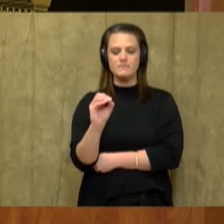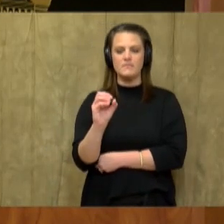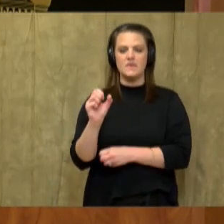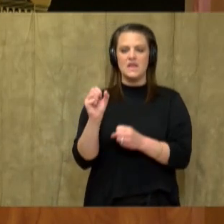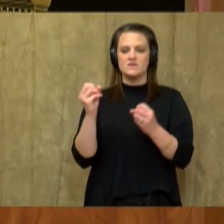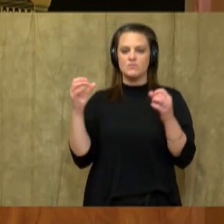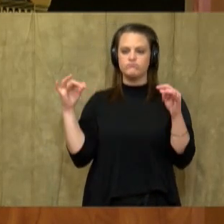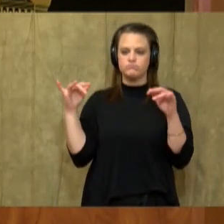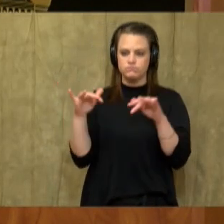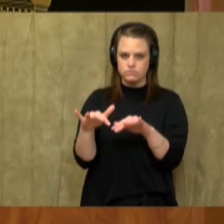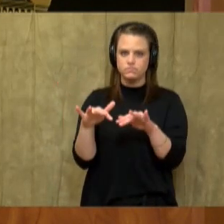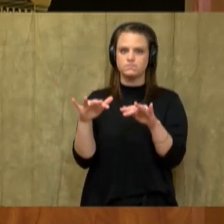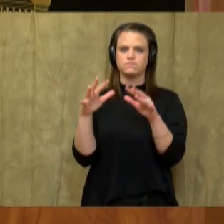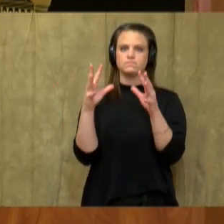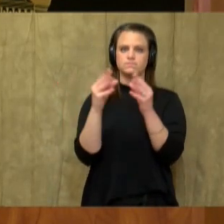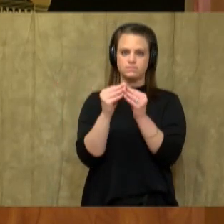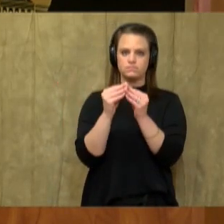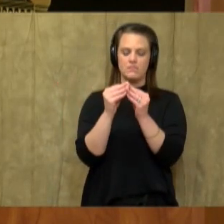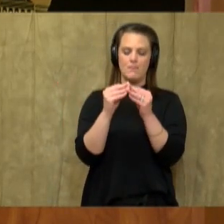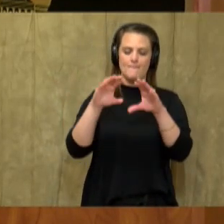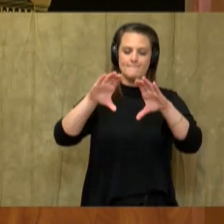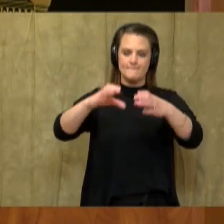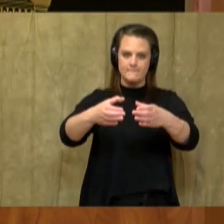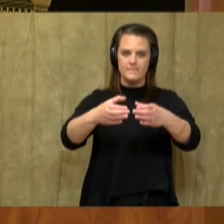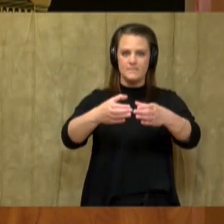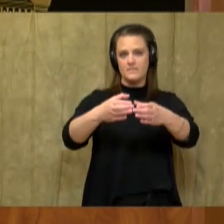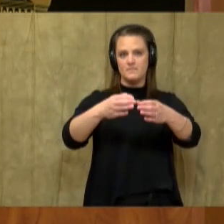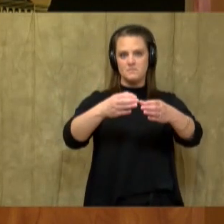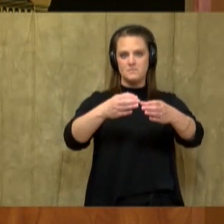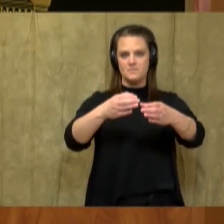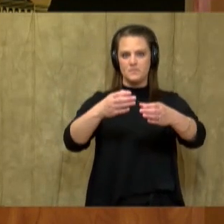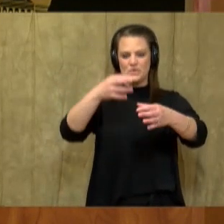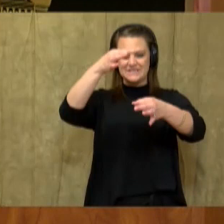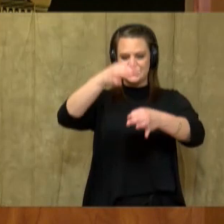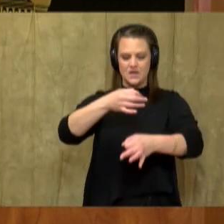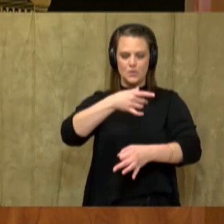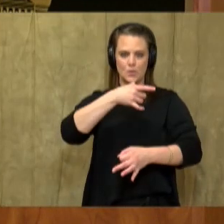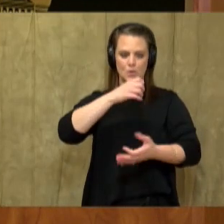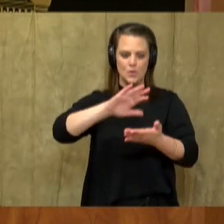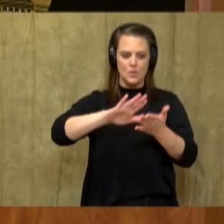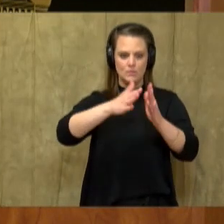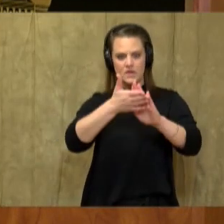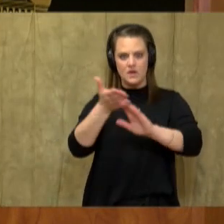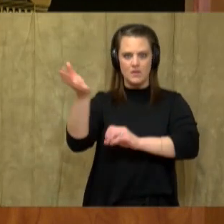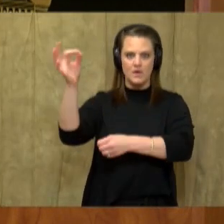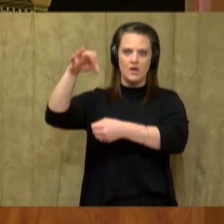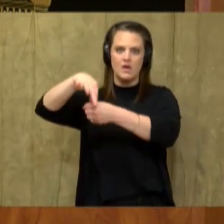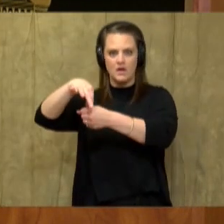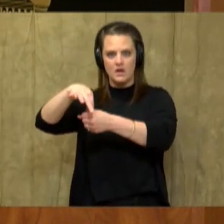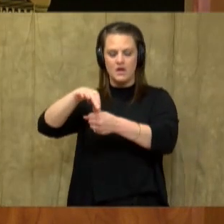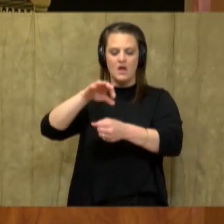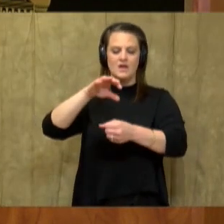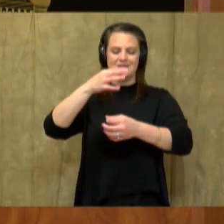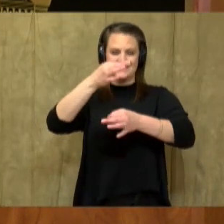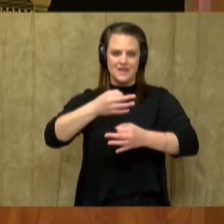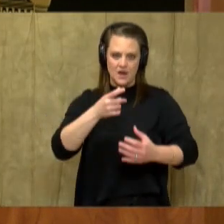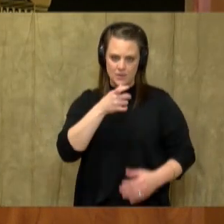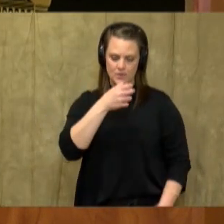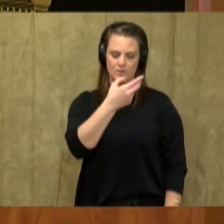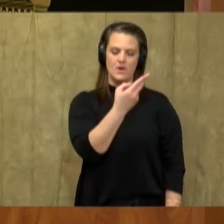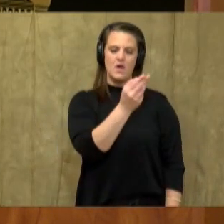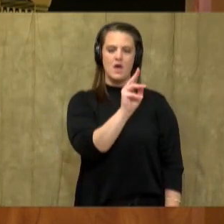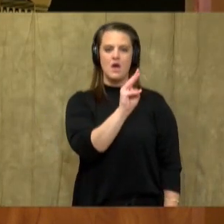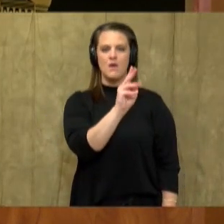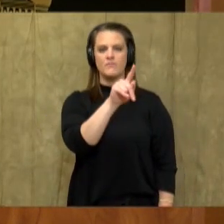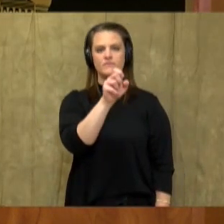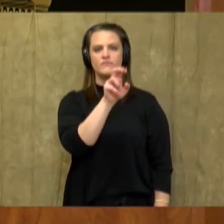convention, the party would decide on who would be the presidential nominee. They decided on Humphrey to be the